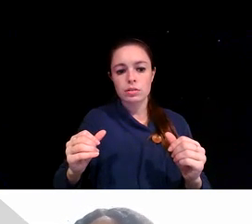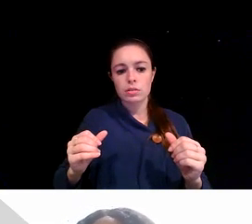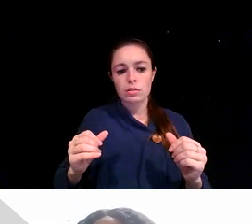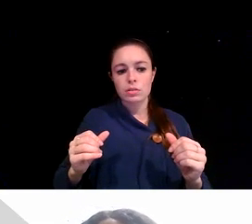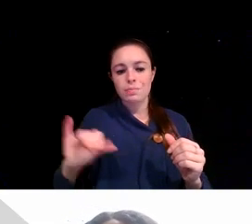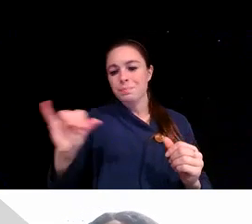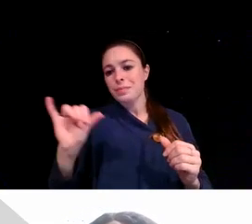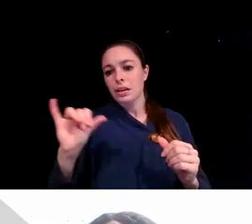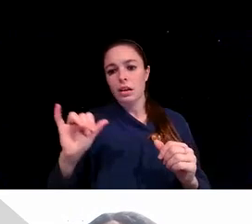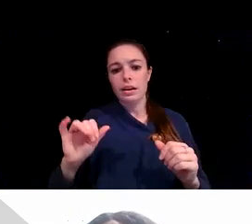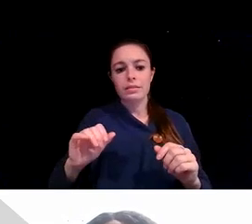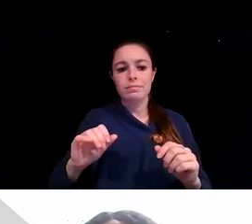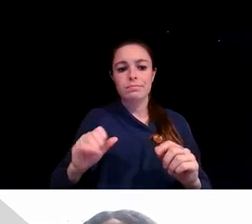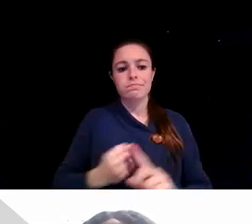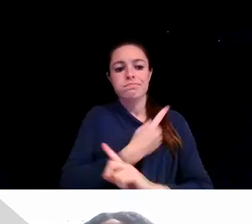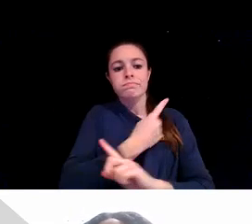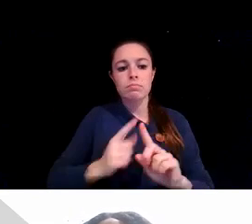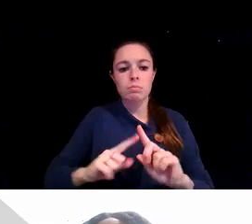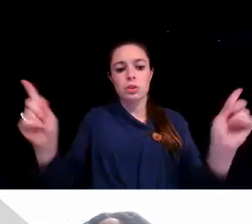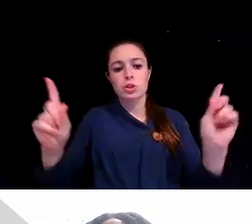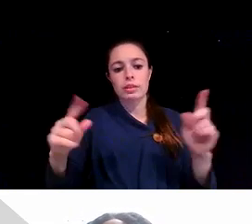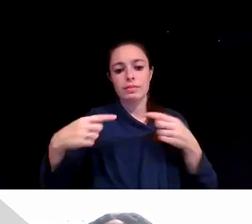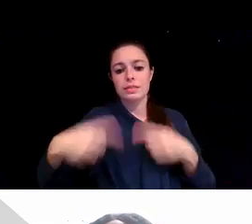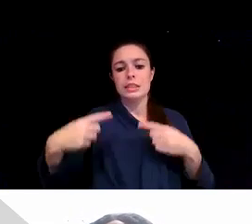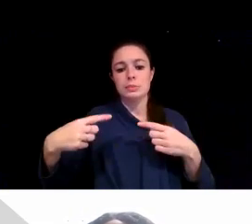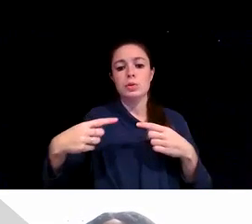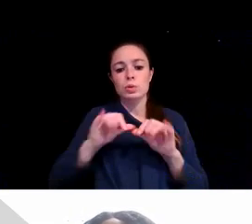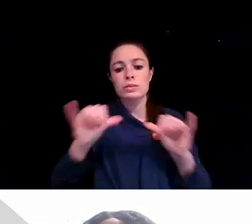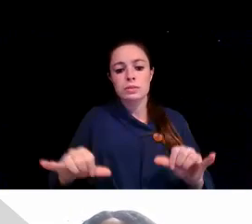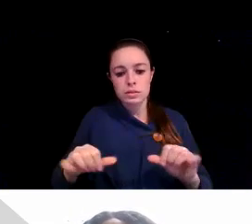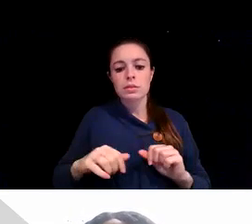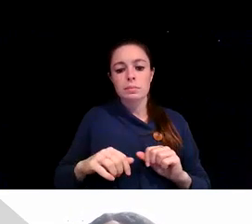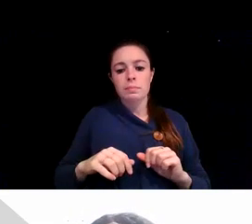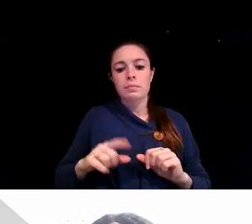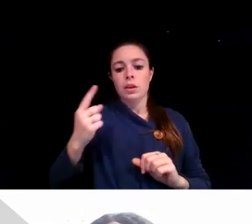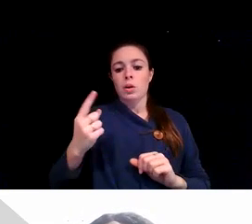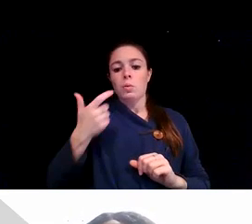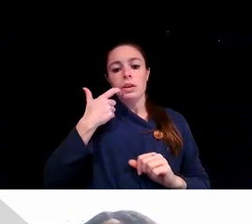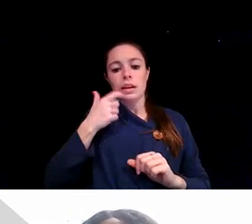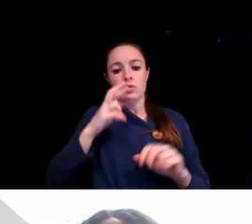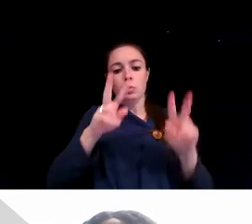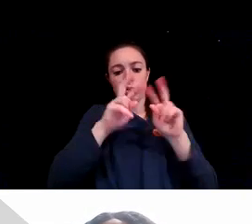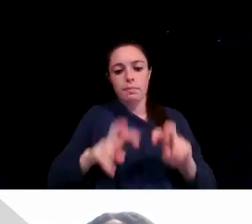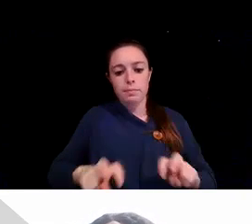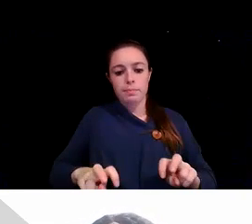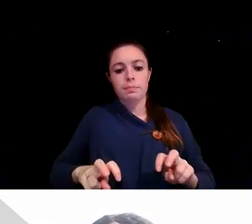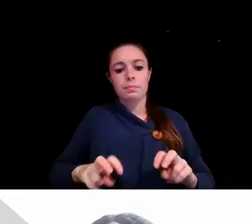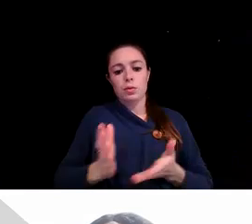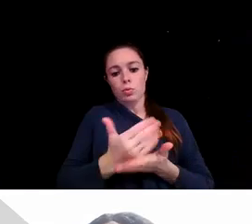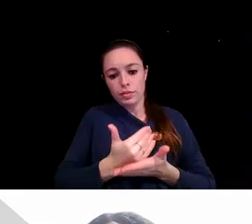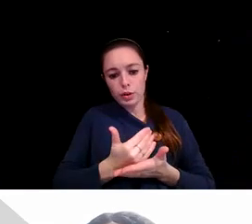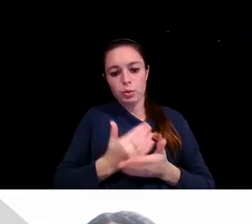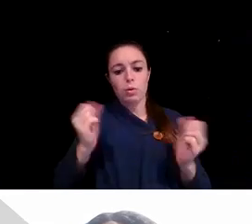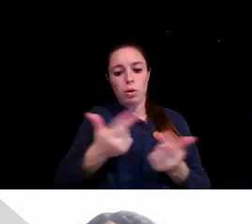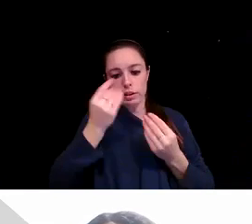alternative dispute resolution system, whereby an agent of the marketplace will review the information and look into